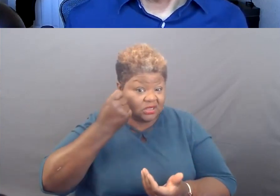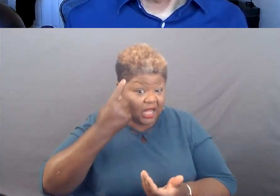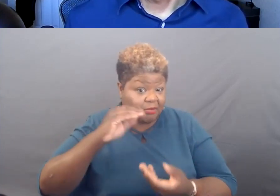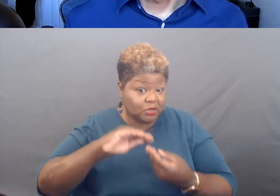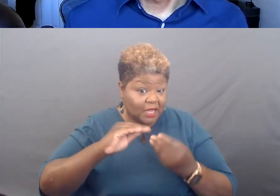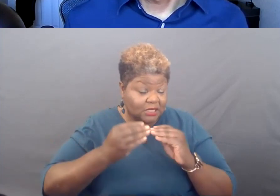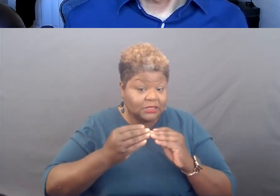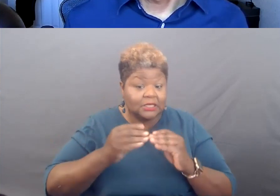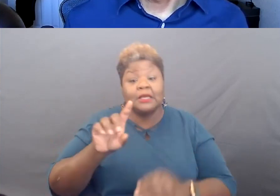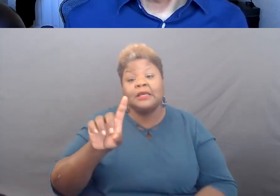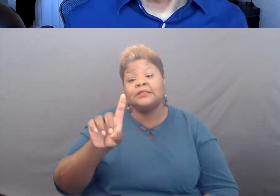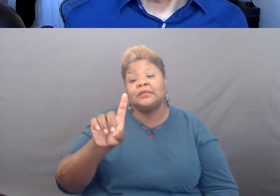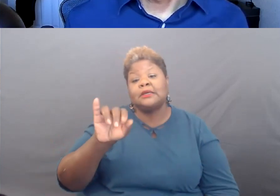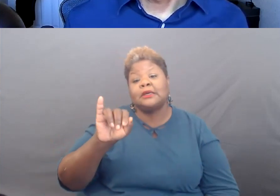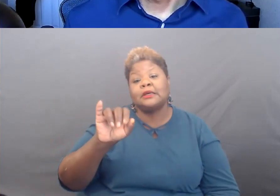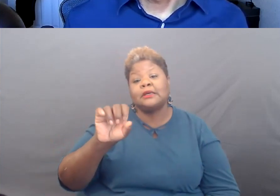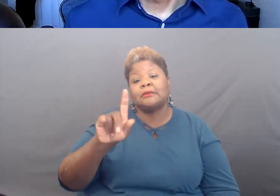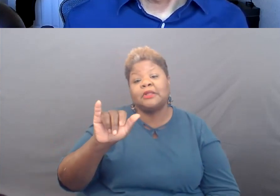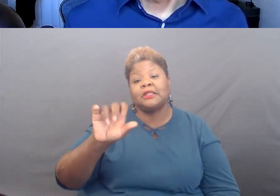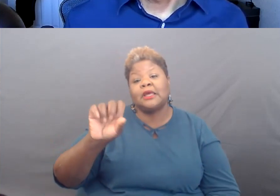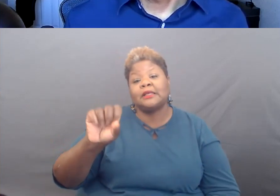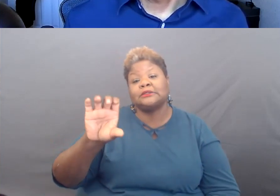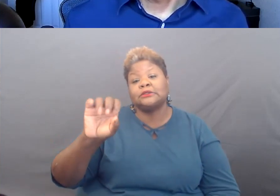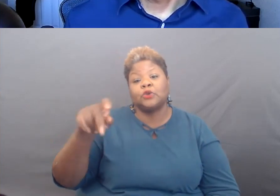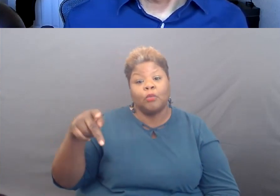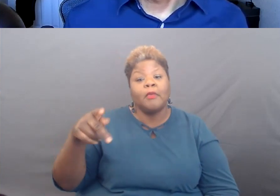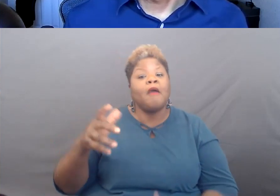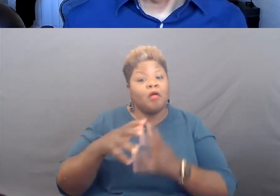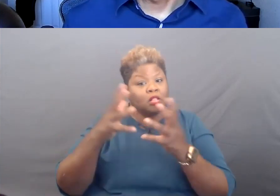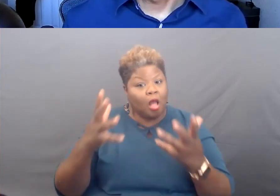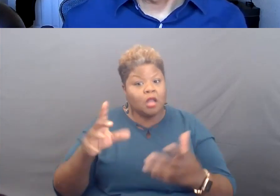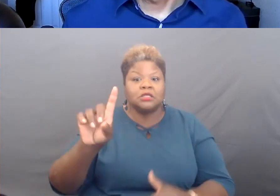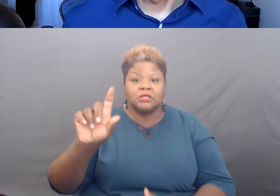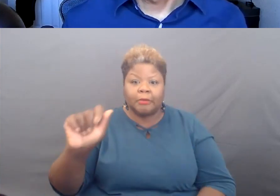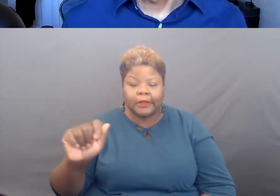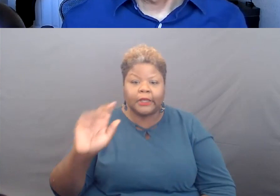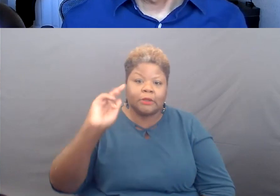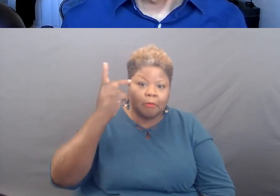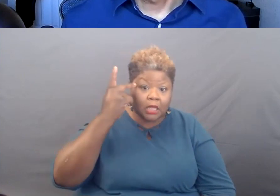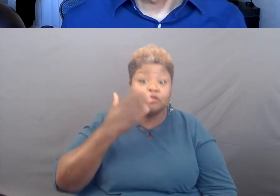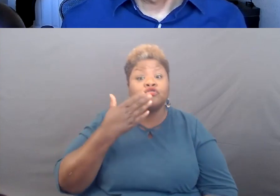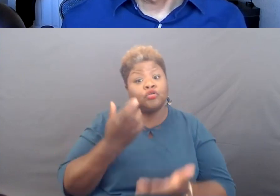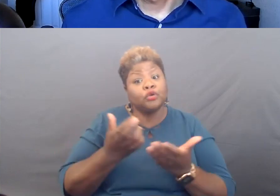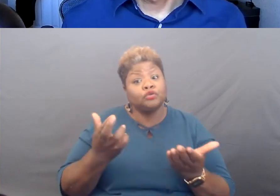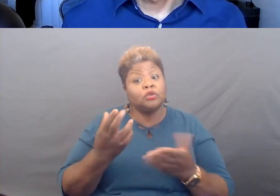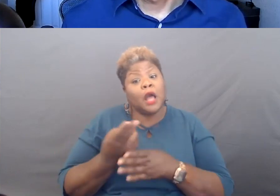Disability Scoop does really good reporting on disability and politics, and they're a really excellent resource. I use them